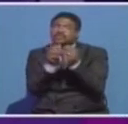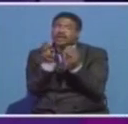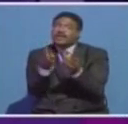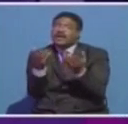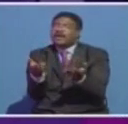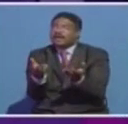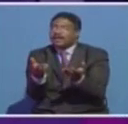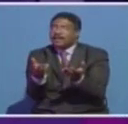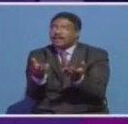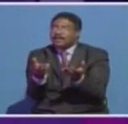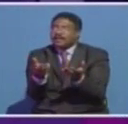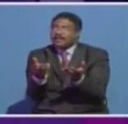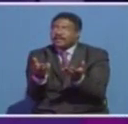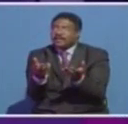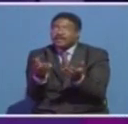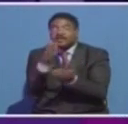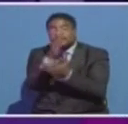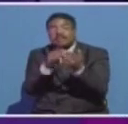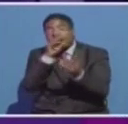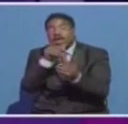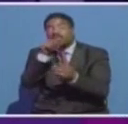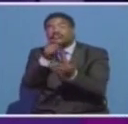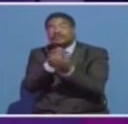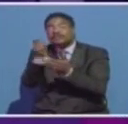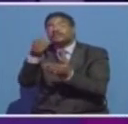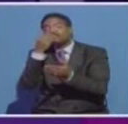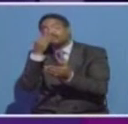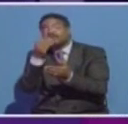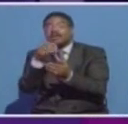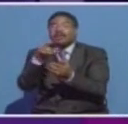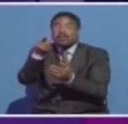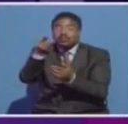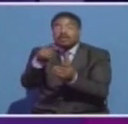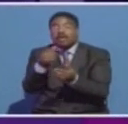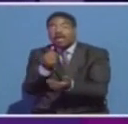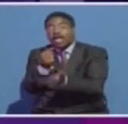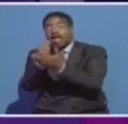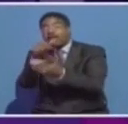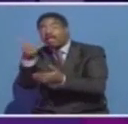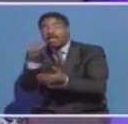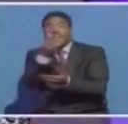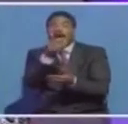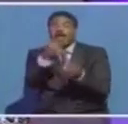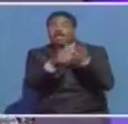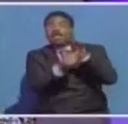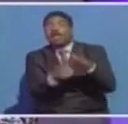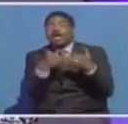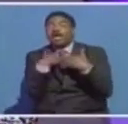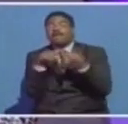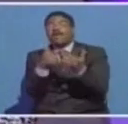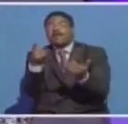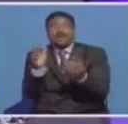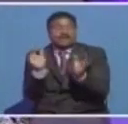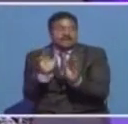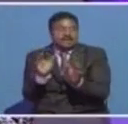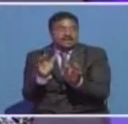in some cases that there's been unfair distribution of relief food. Well, probably because, again, it's a Zambian thing. If my